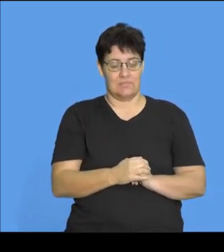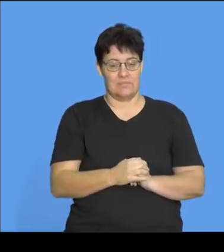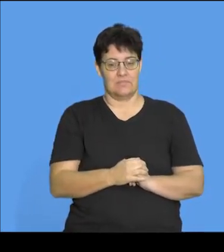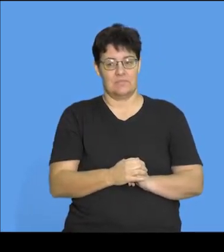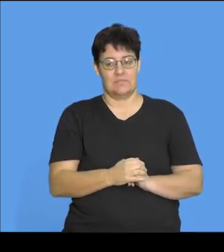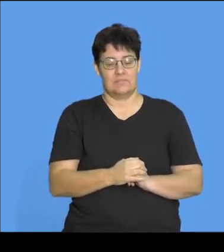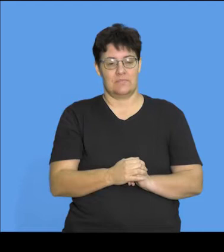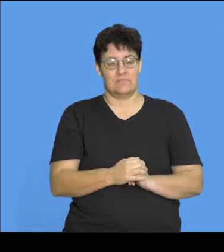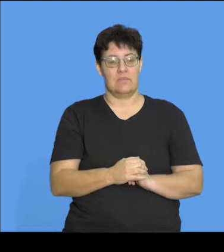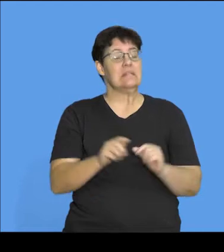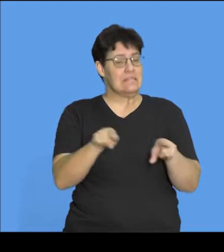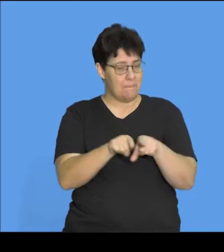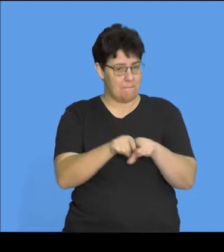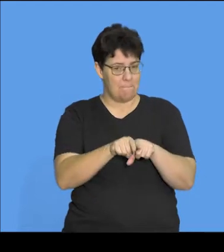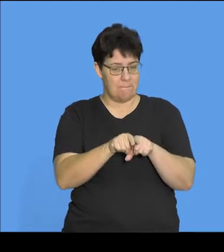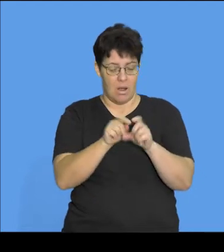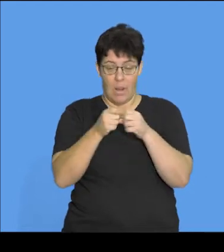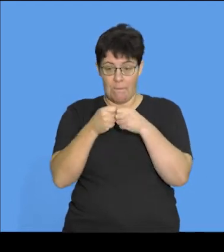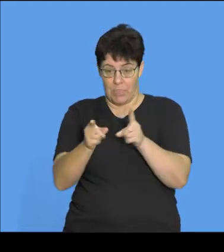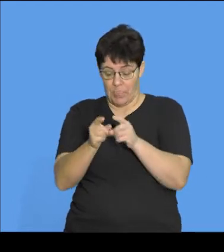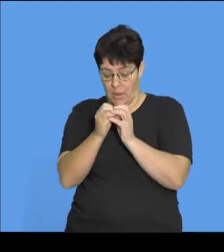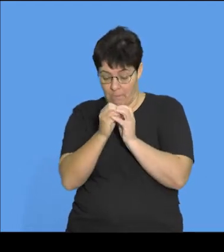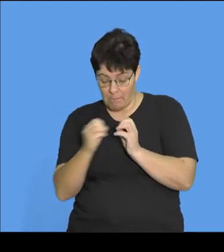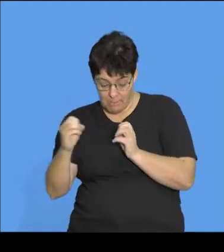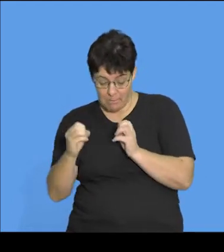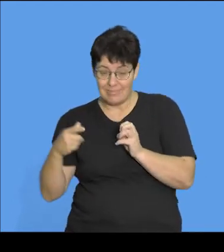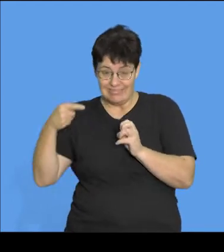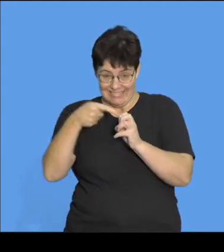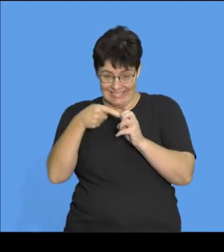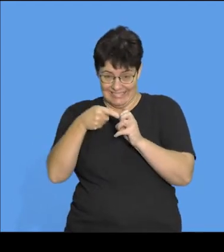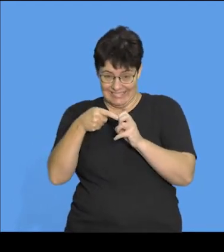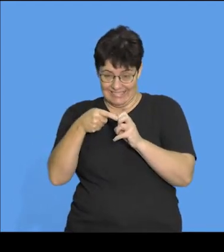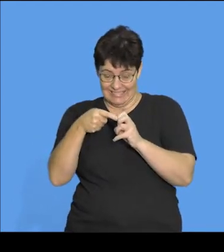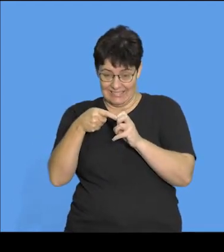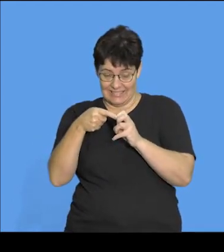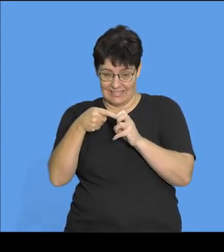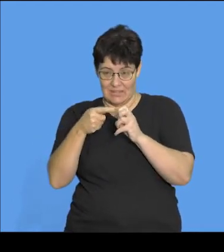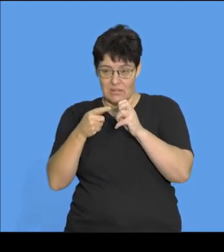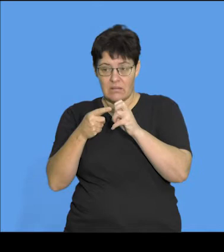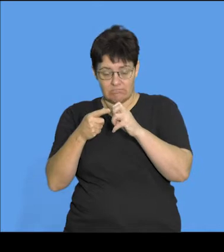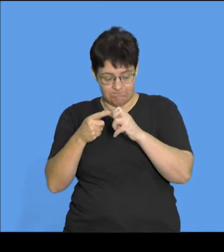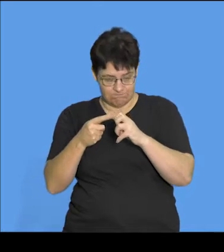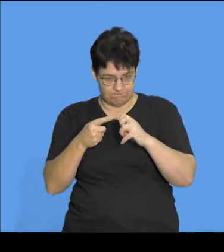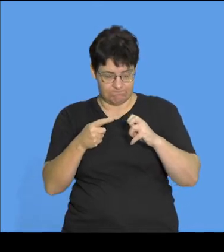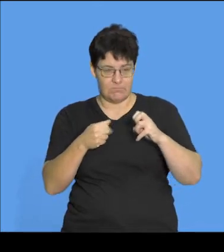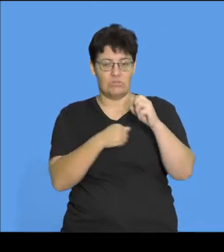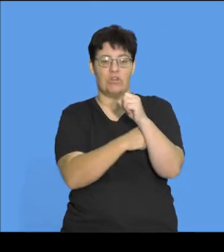We also know that after ovulation, that Graafian follicle now forms a structure called